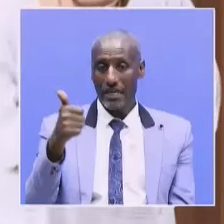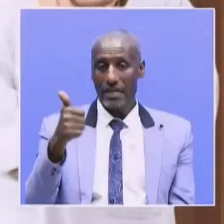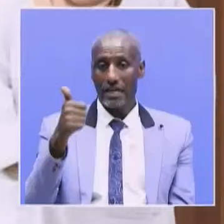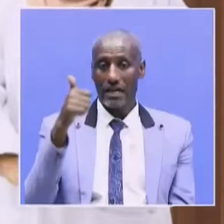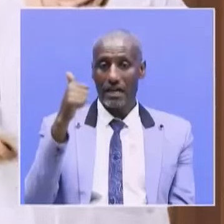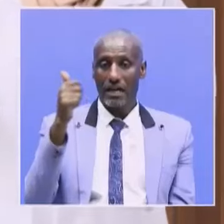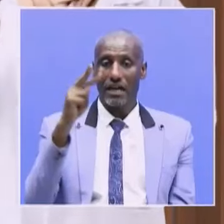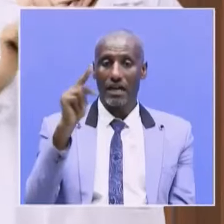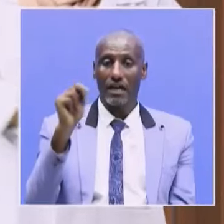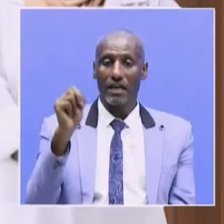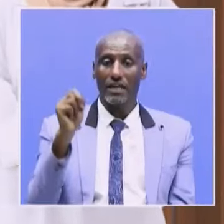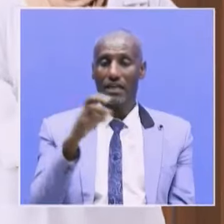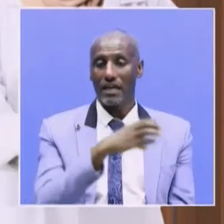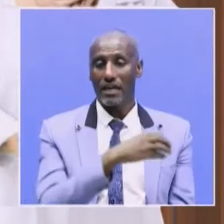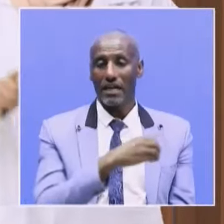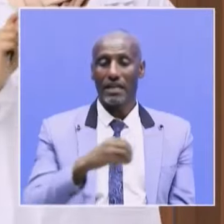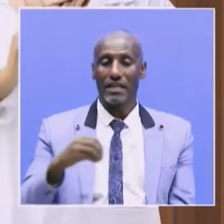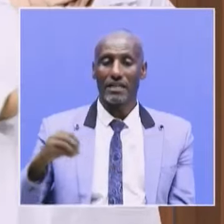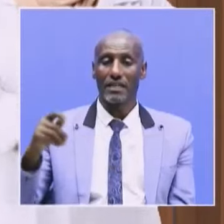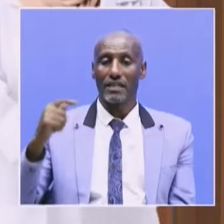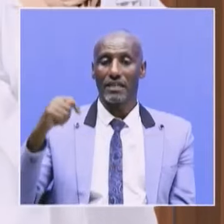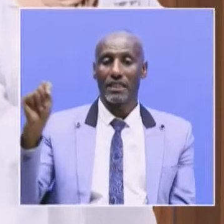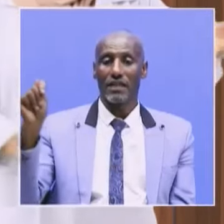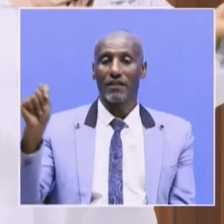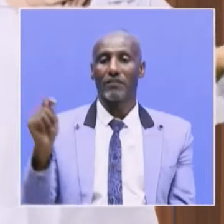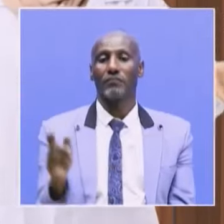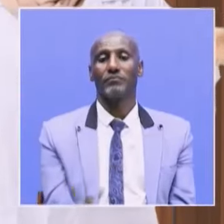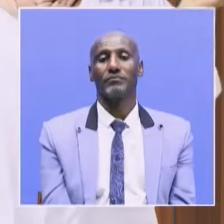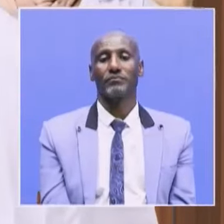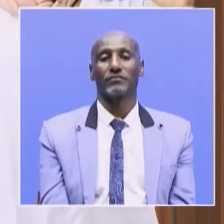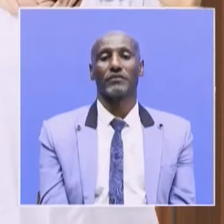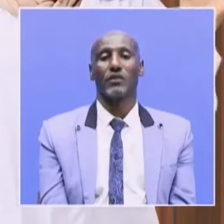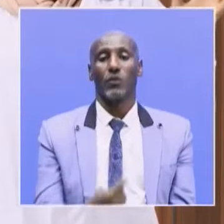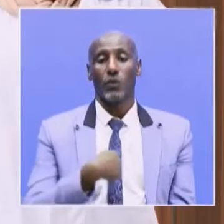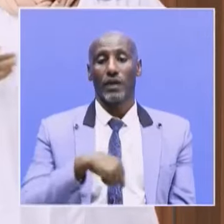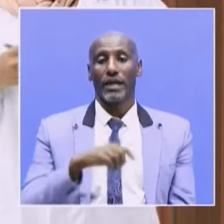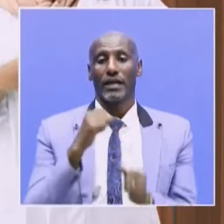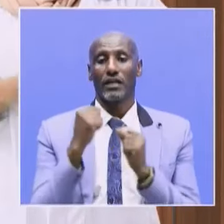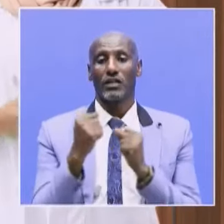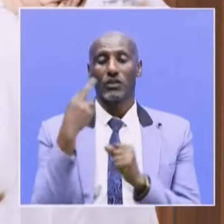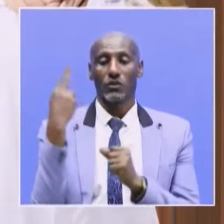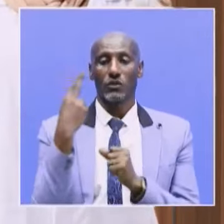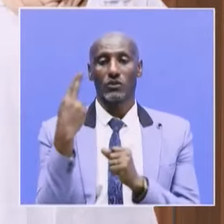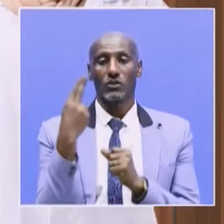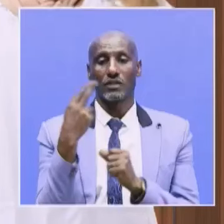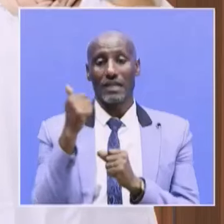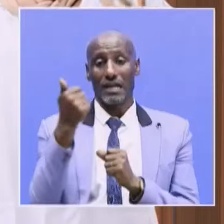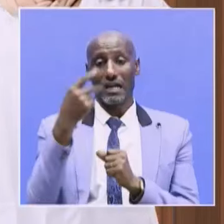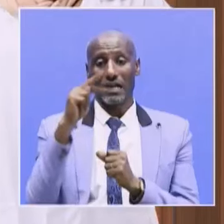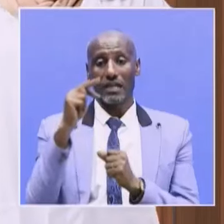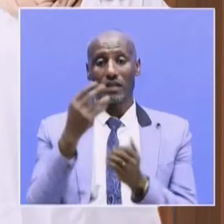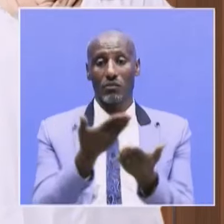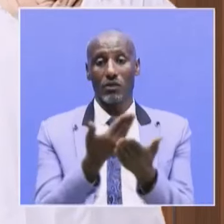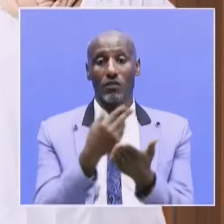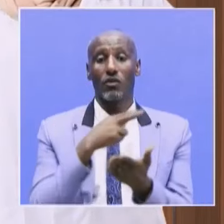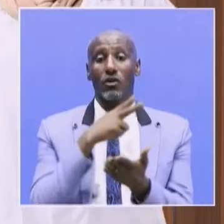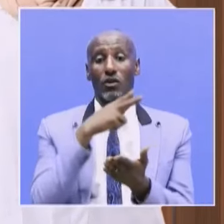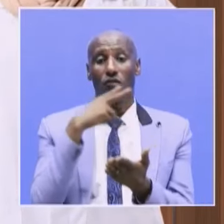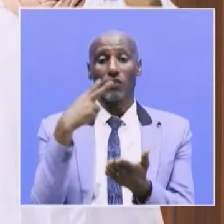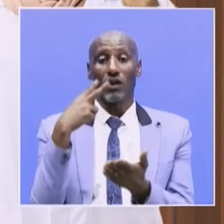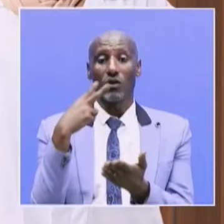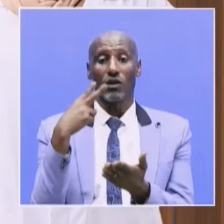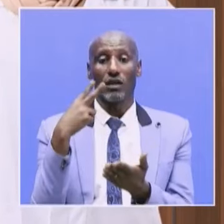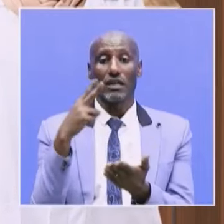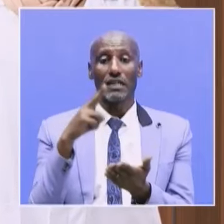A, an, and the. We can use an before vowel sounds. We can